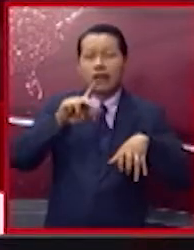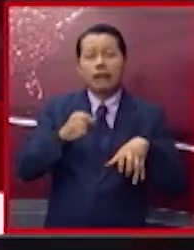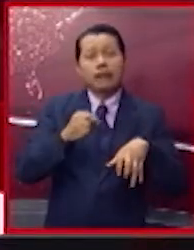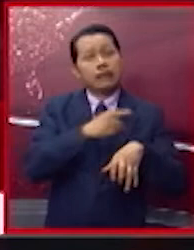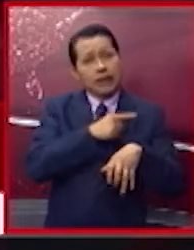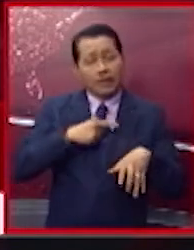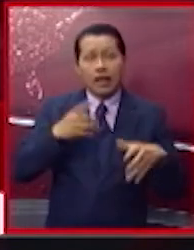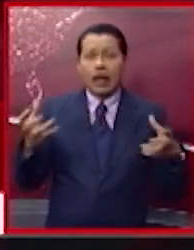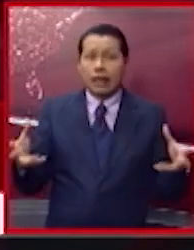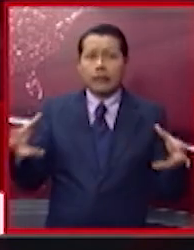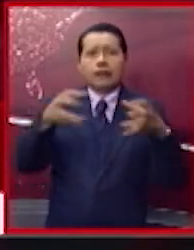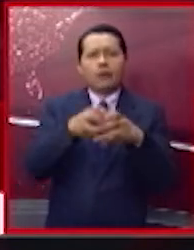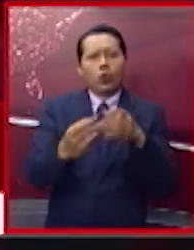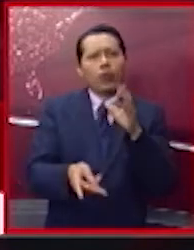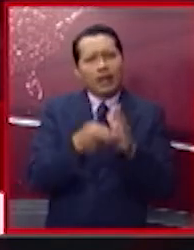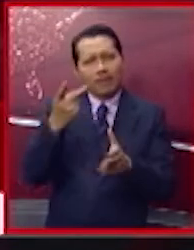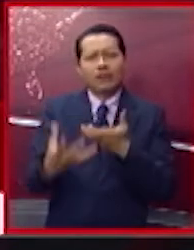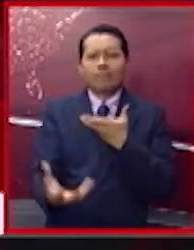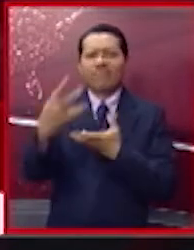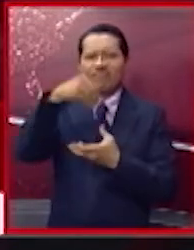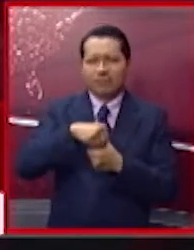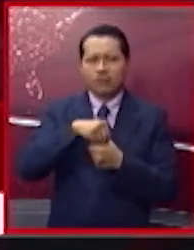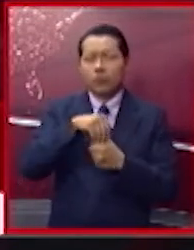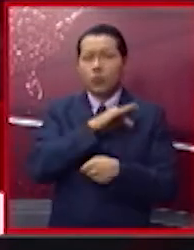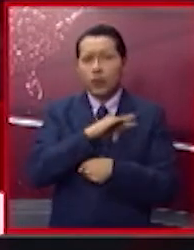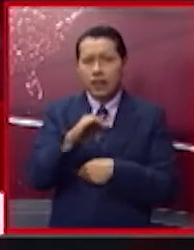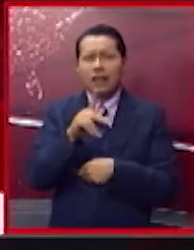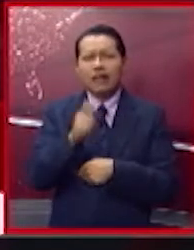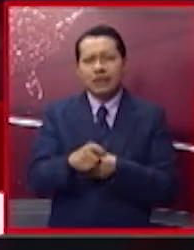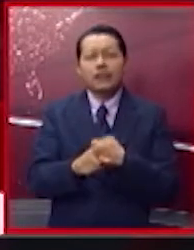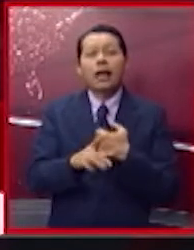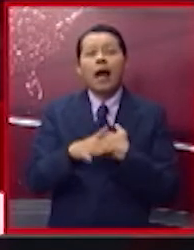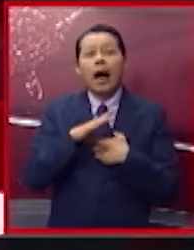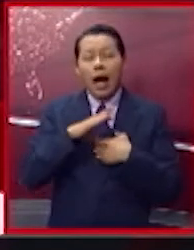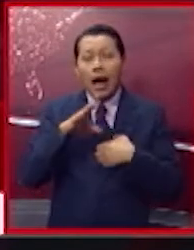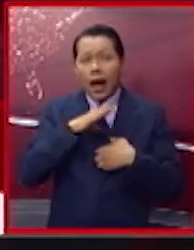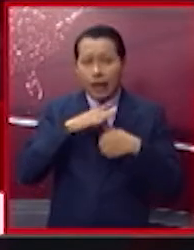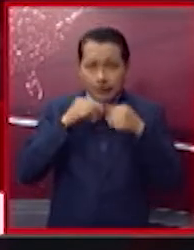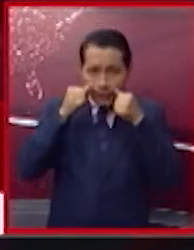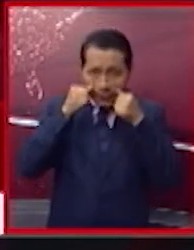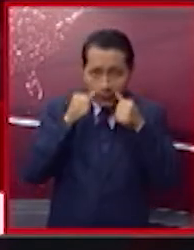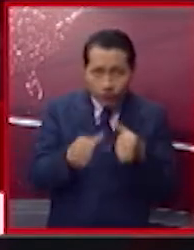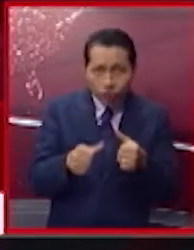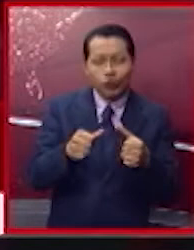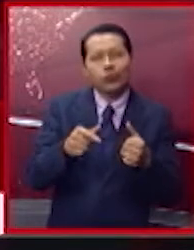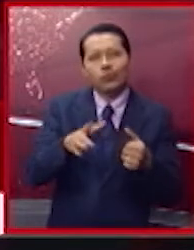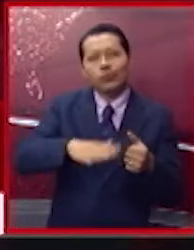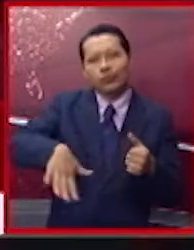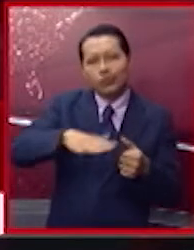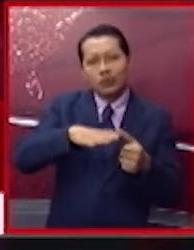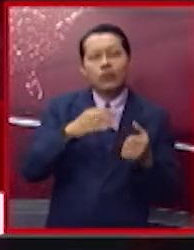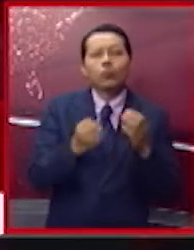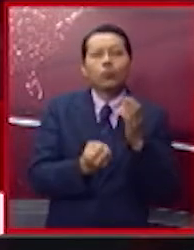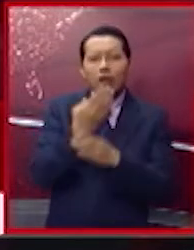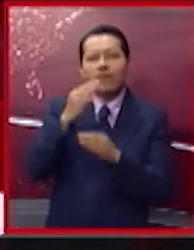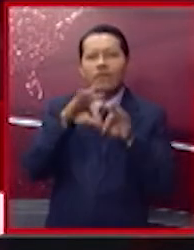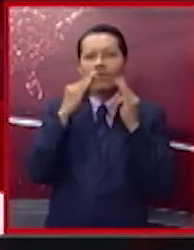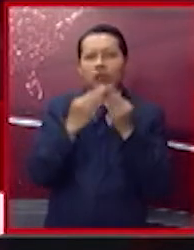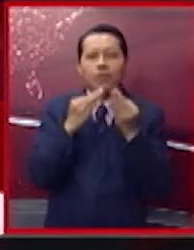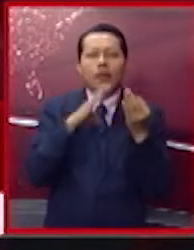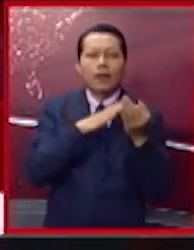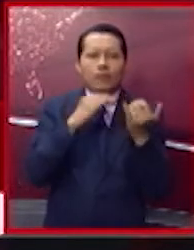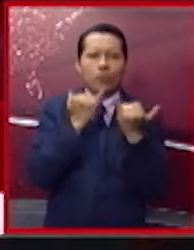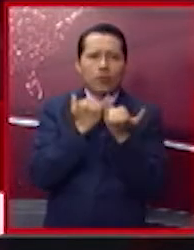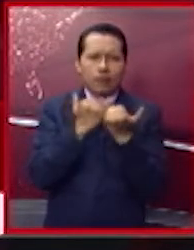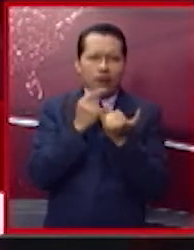reintegrate those two Mexicos, and that's going to need to pay attention on domestic problems and a domestic development strategy,